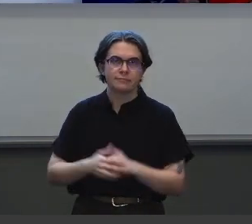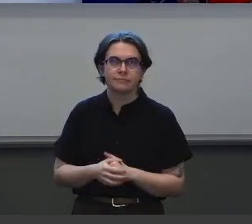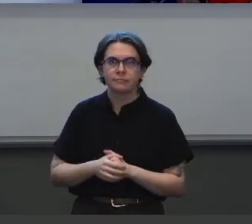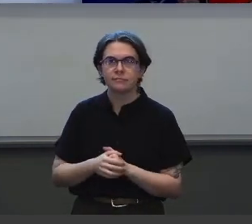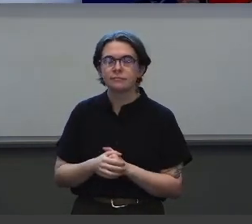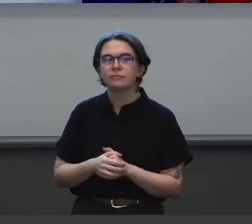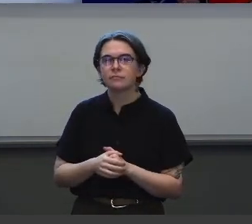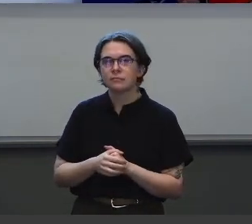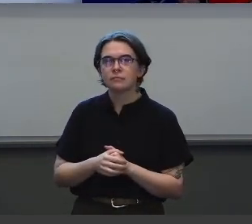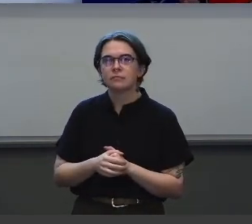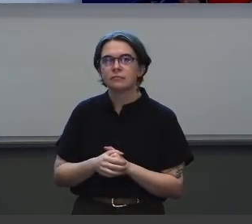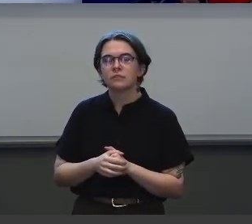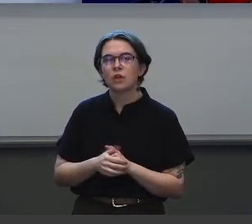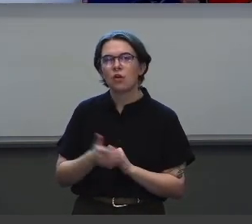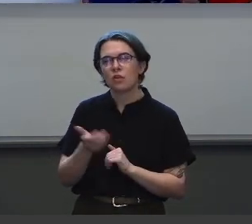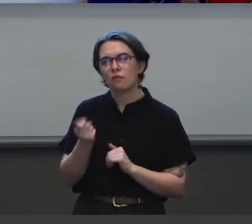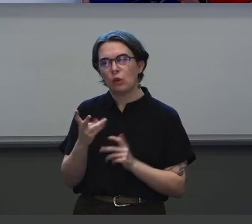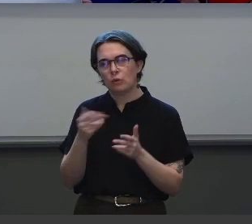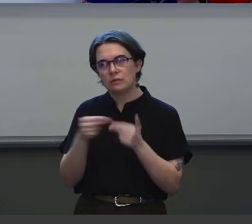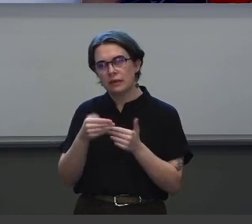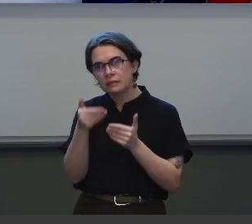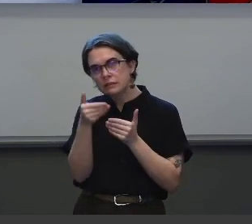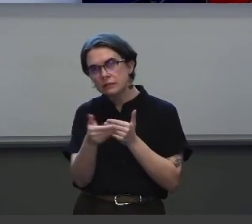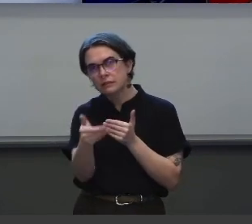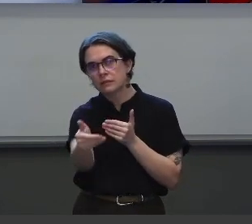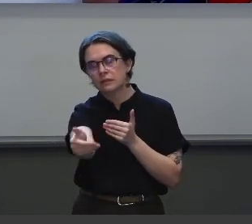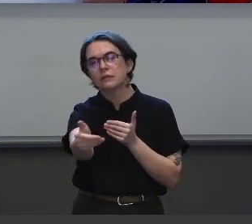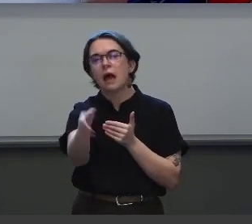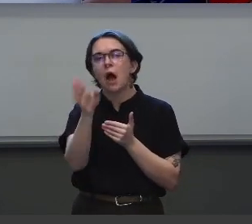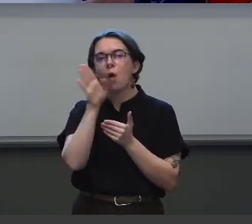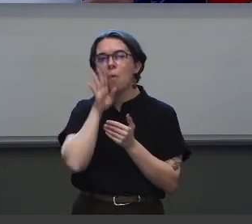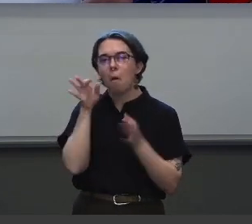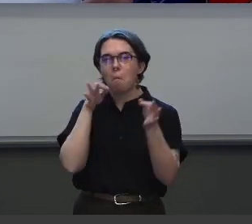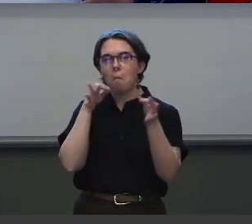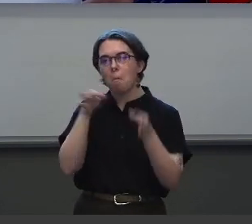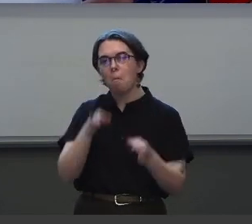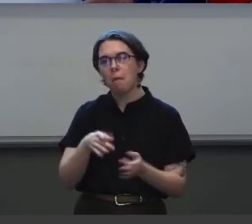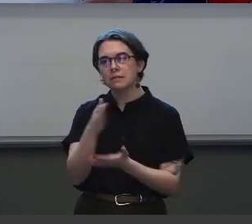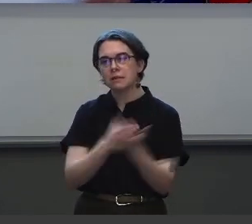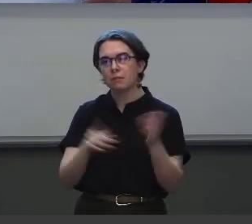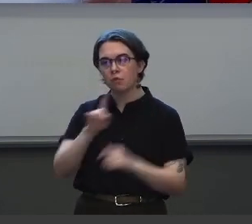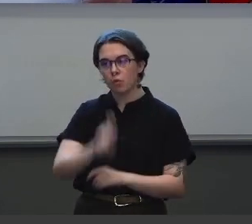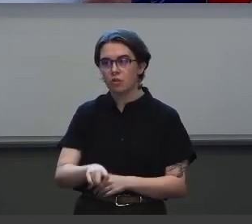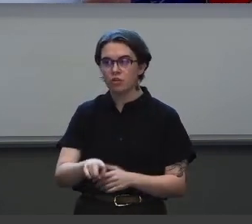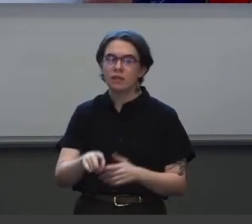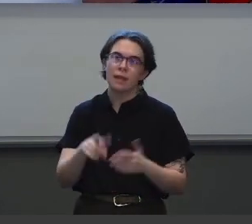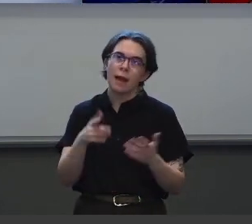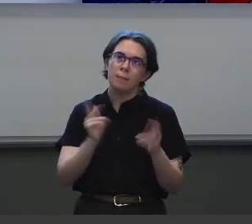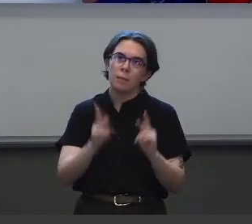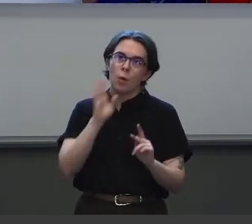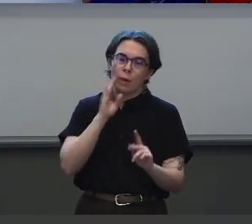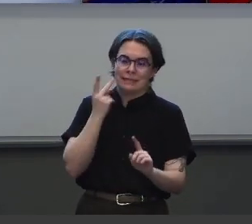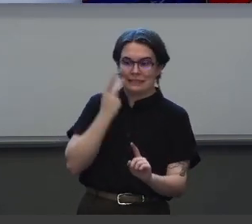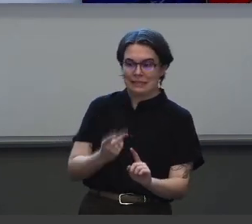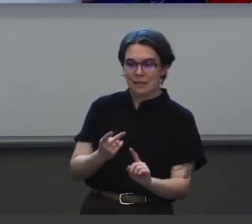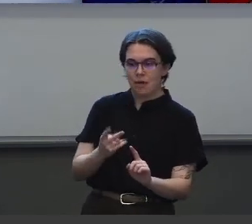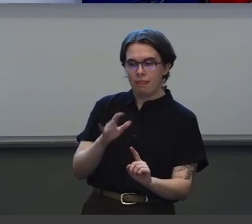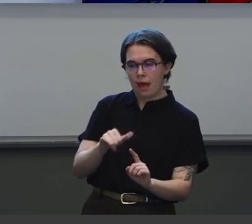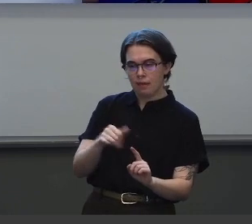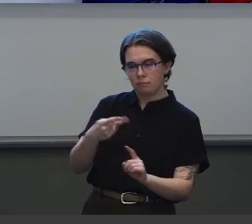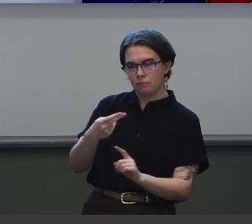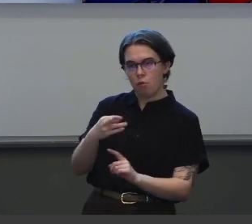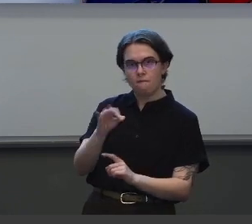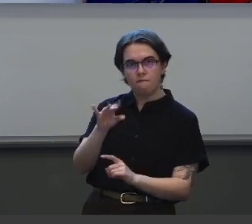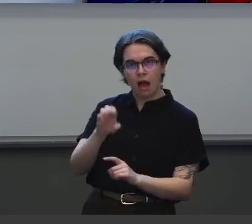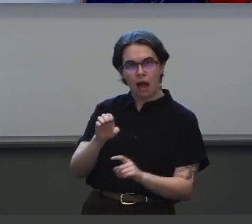So over the next few slides, I'm going to walk you through some of the questions that appear on this short sensory profile, just to kind of give you a better idea